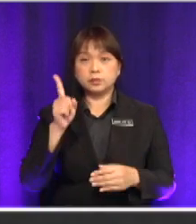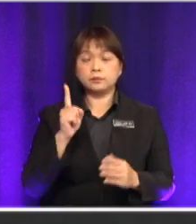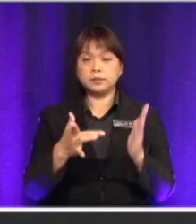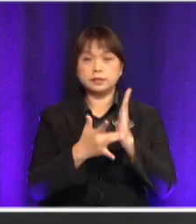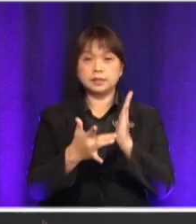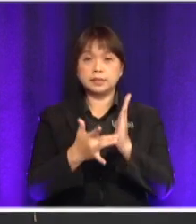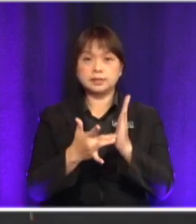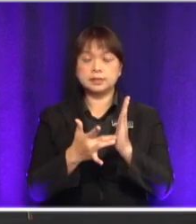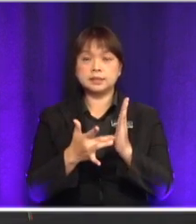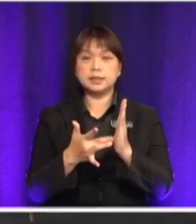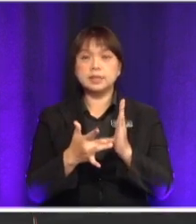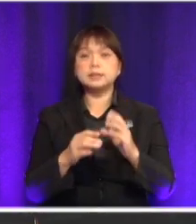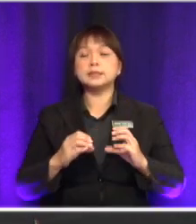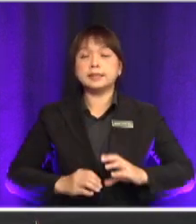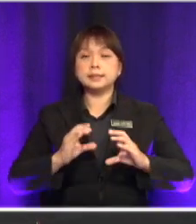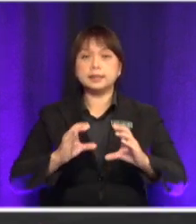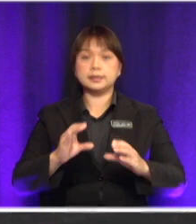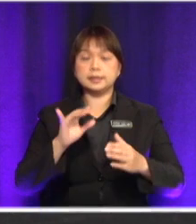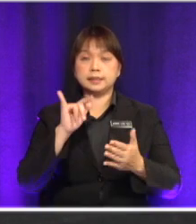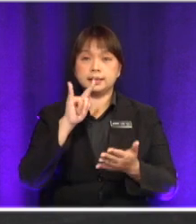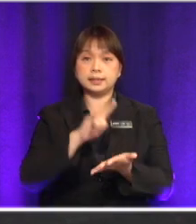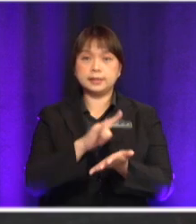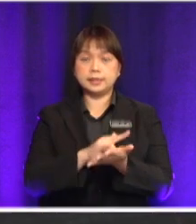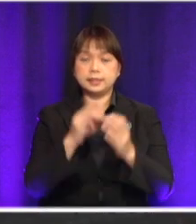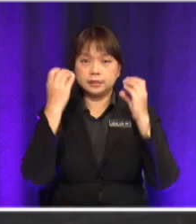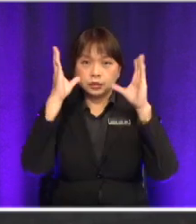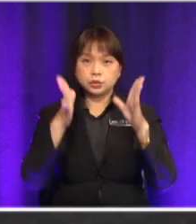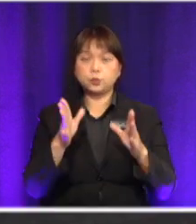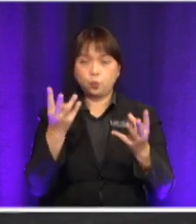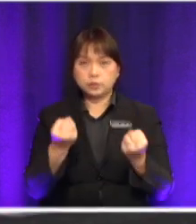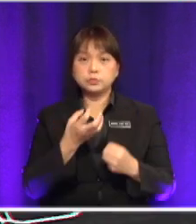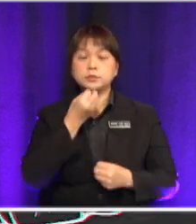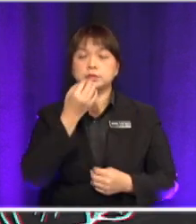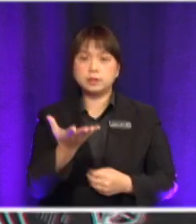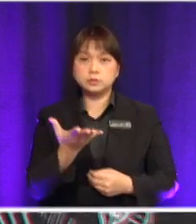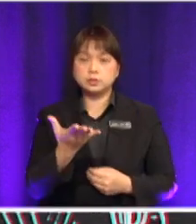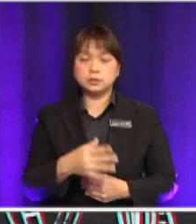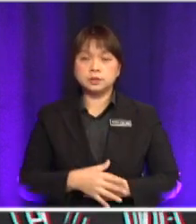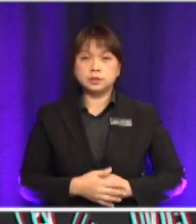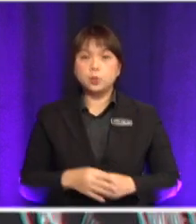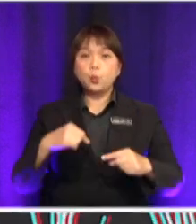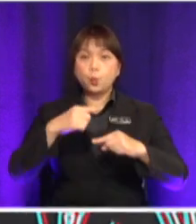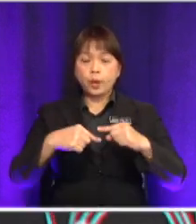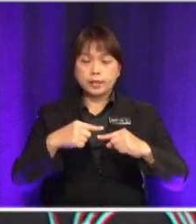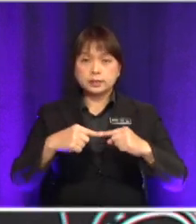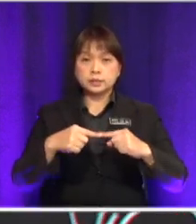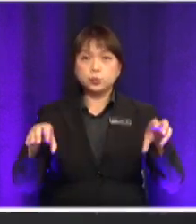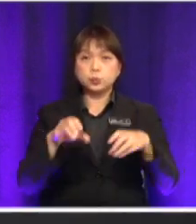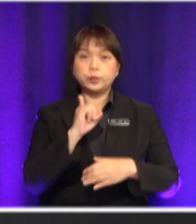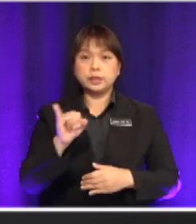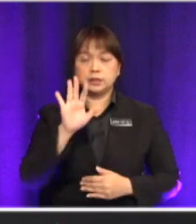remind pupils before you attack your reading text in your exam, which is part